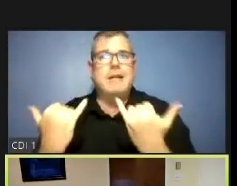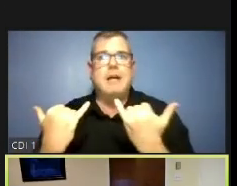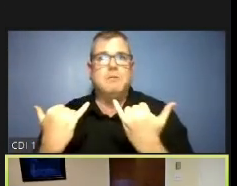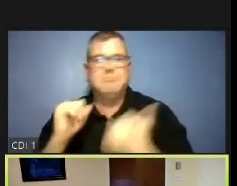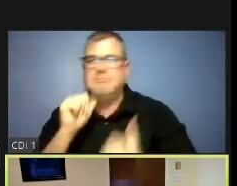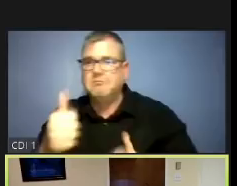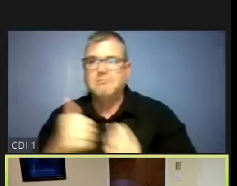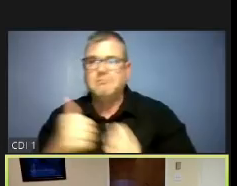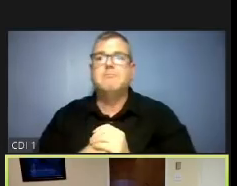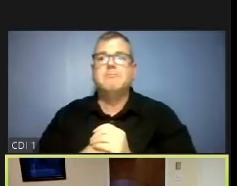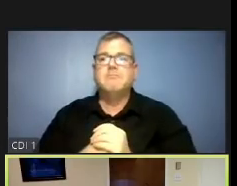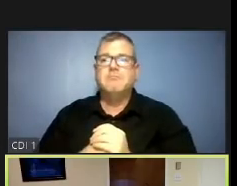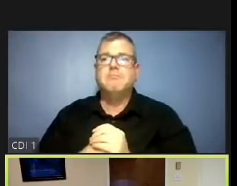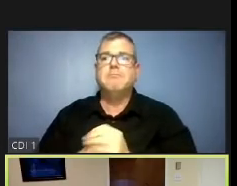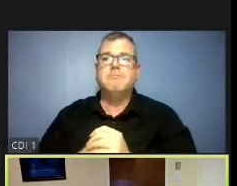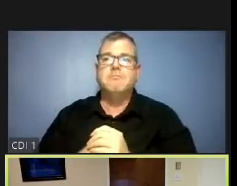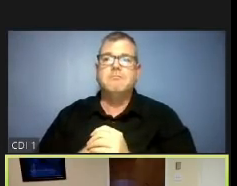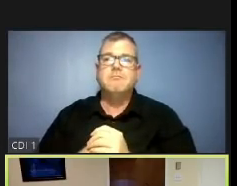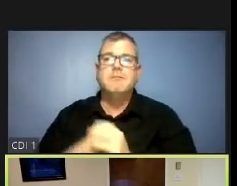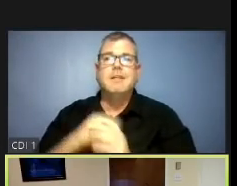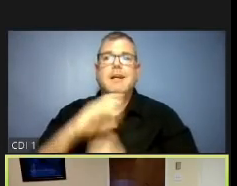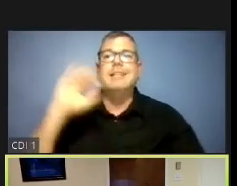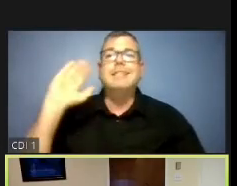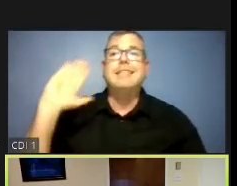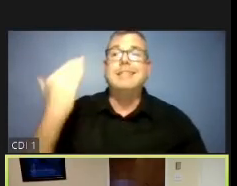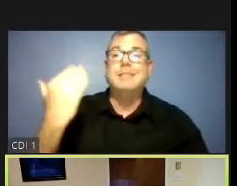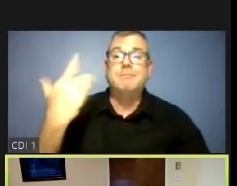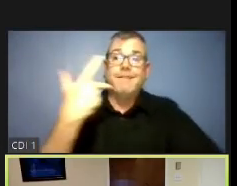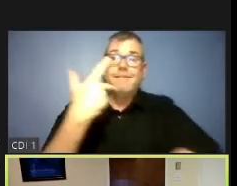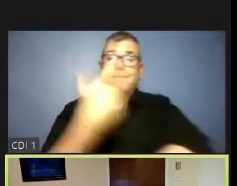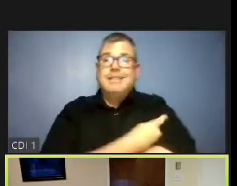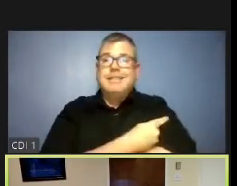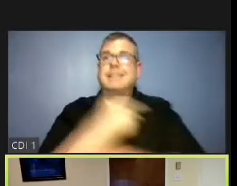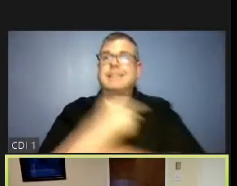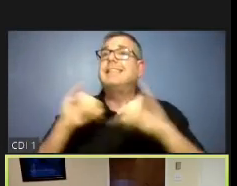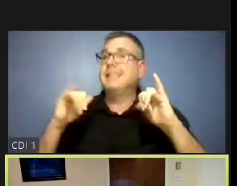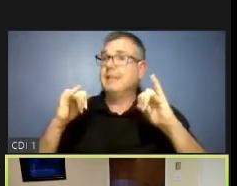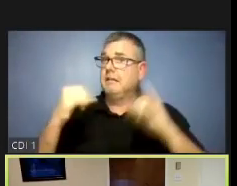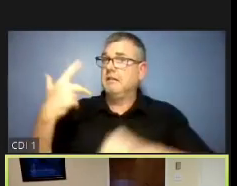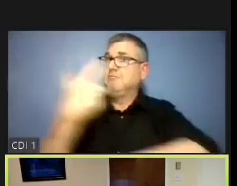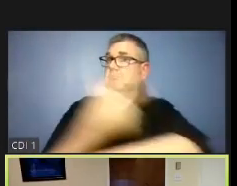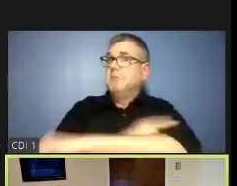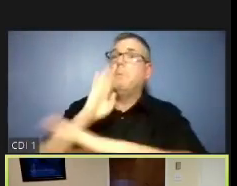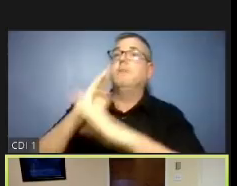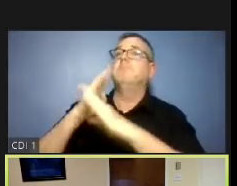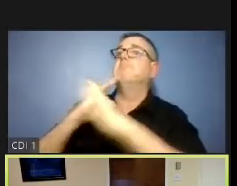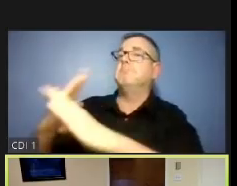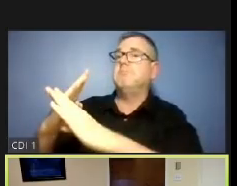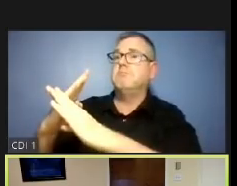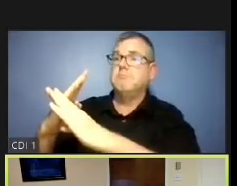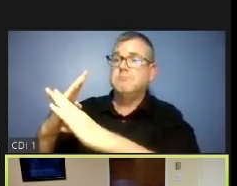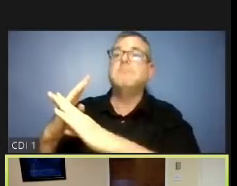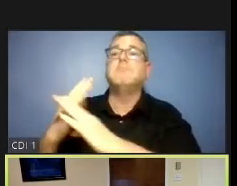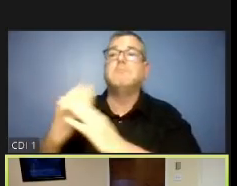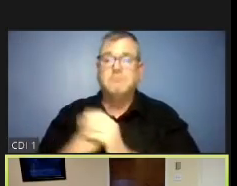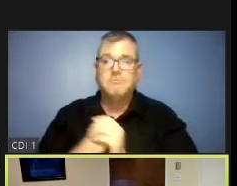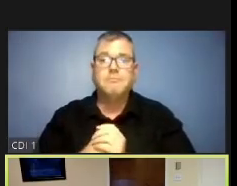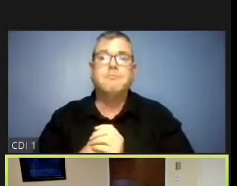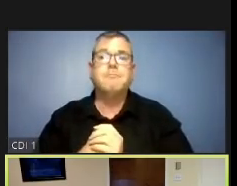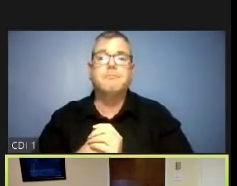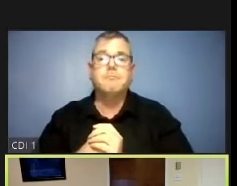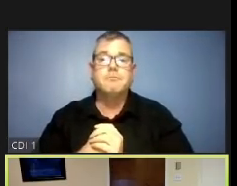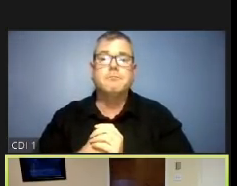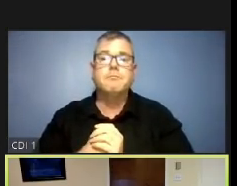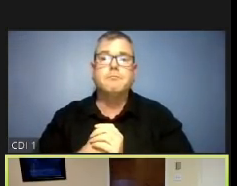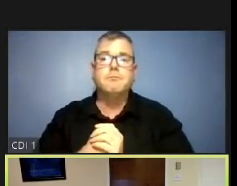the infection control practices that we recommend. We do not know yet if this virus